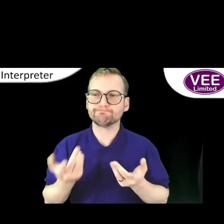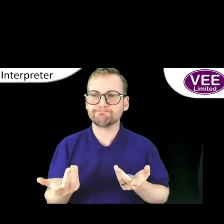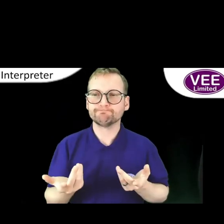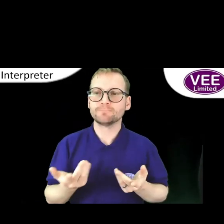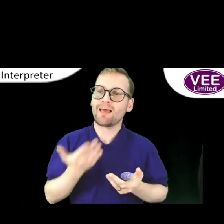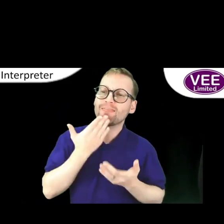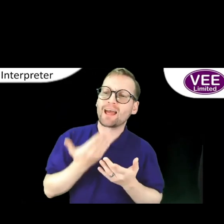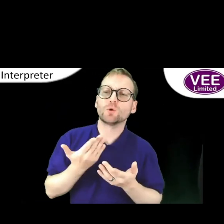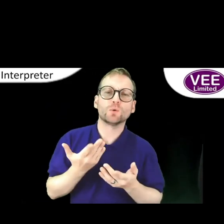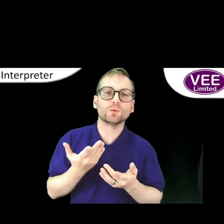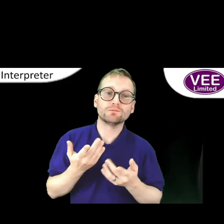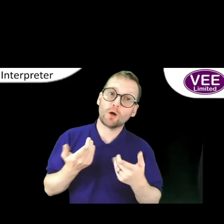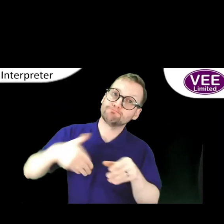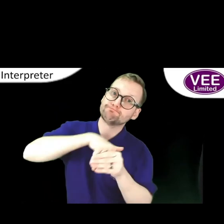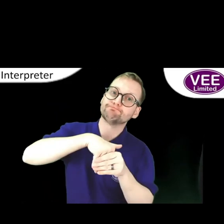Thank you very much for listening.